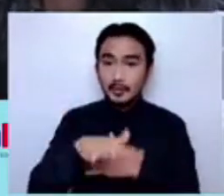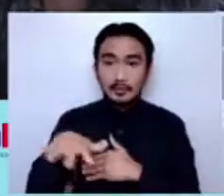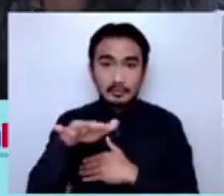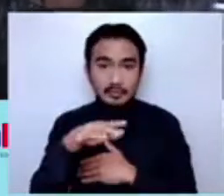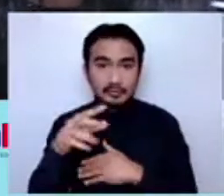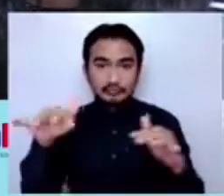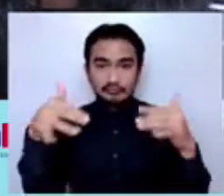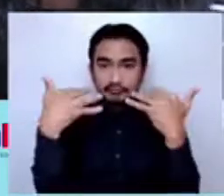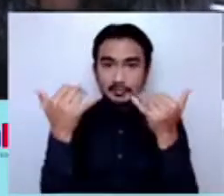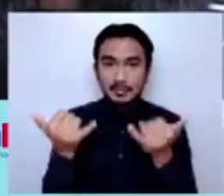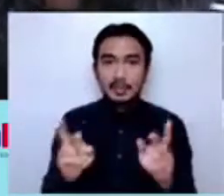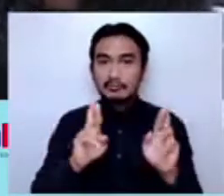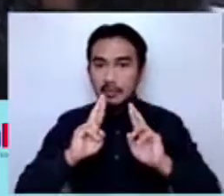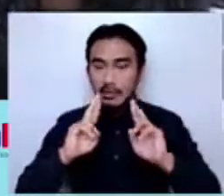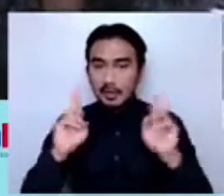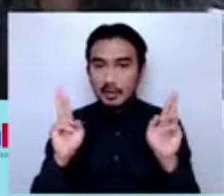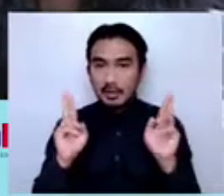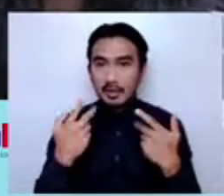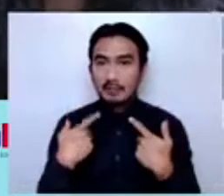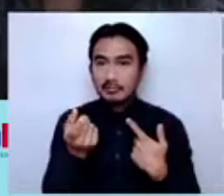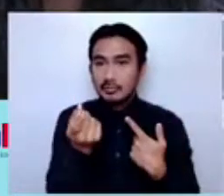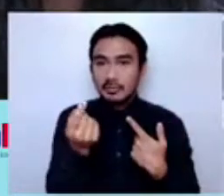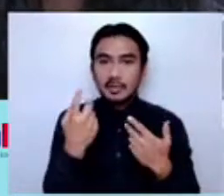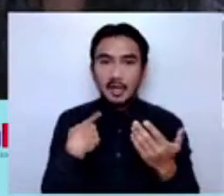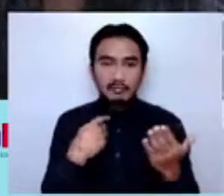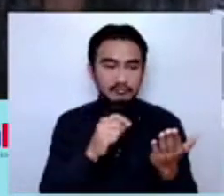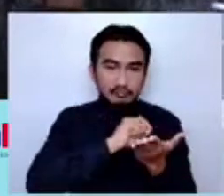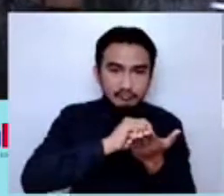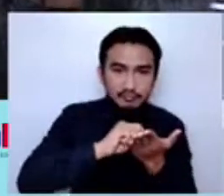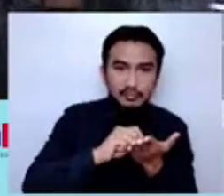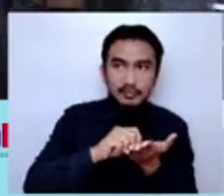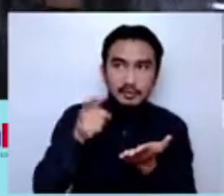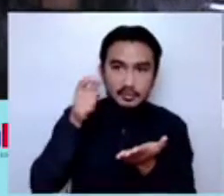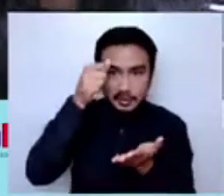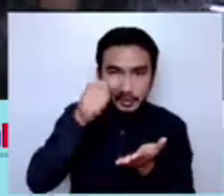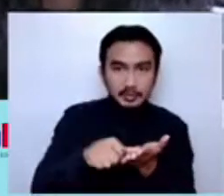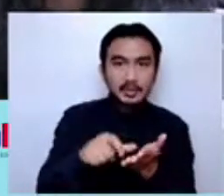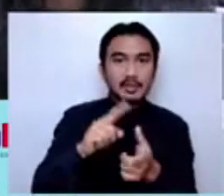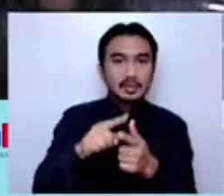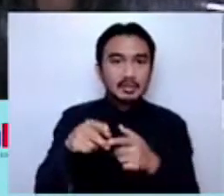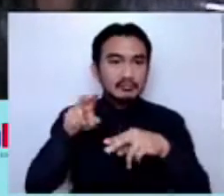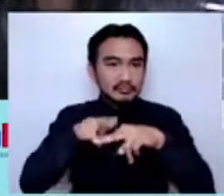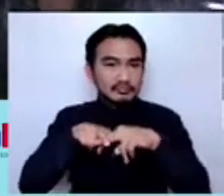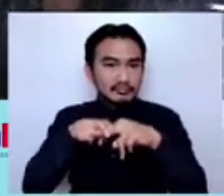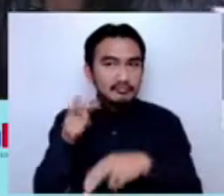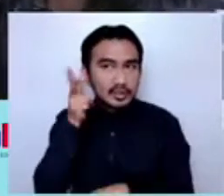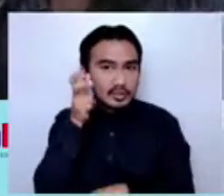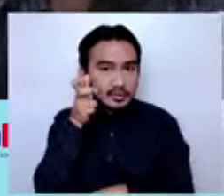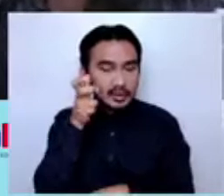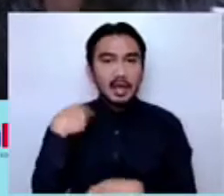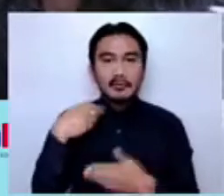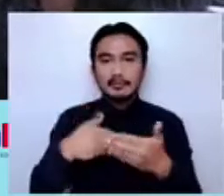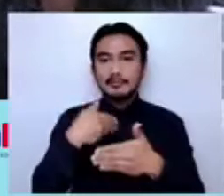ready to take note, sit down, and listen to what I will present to you in the next few